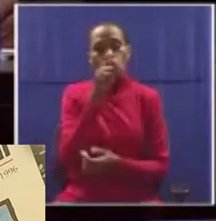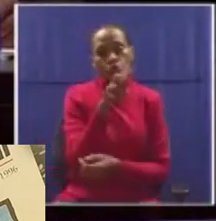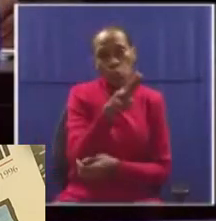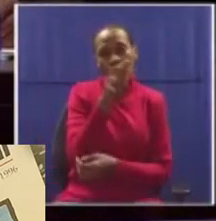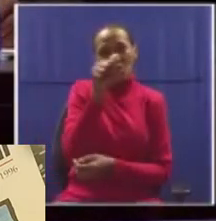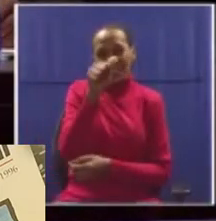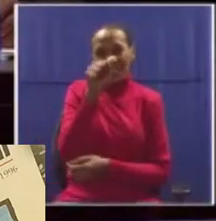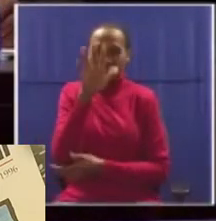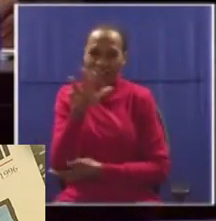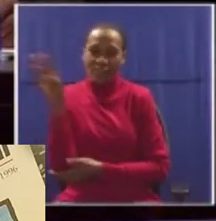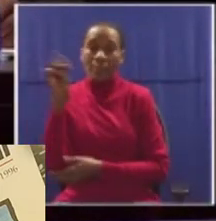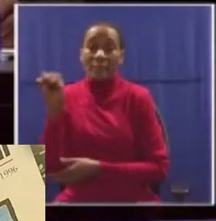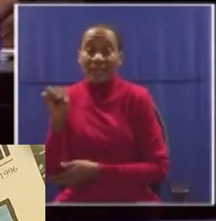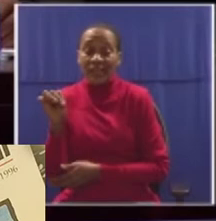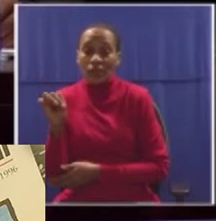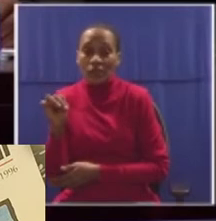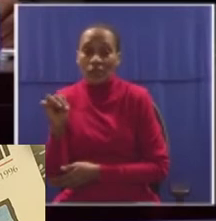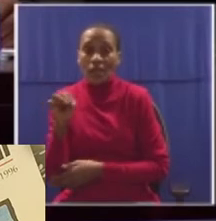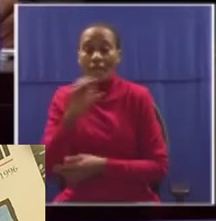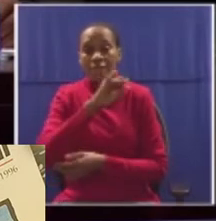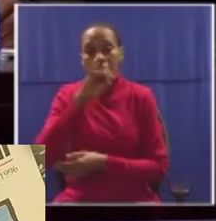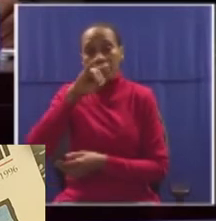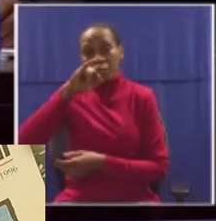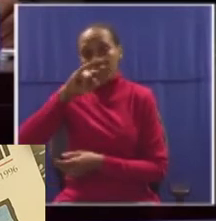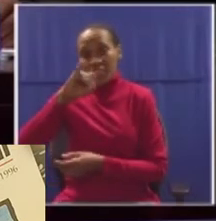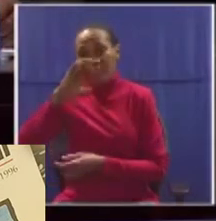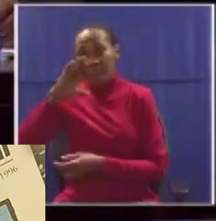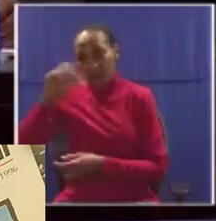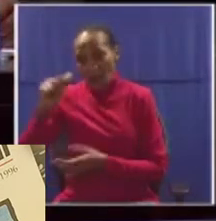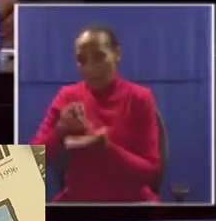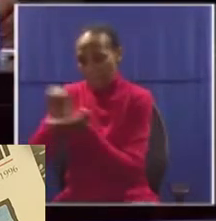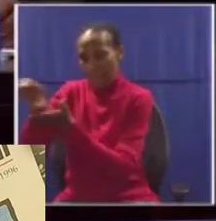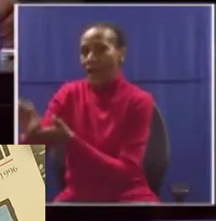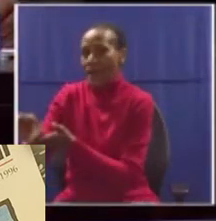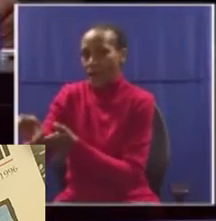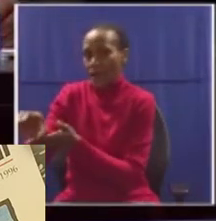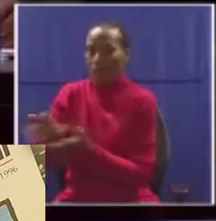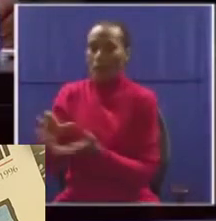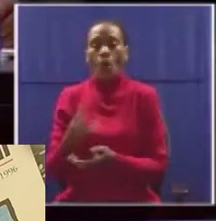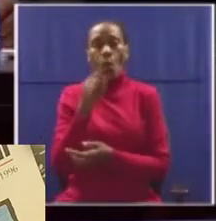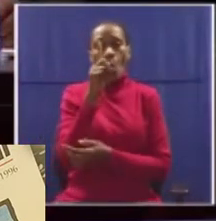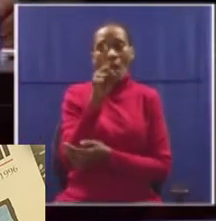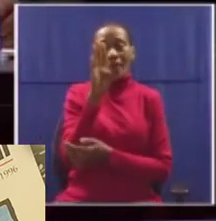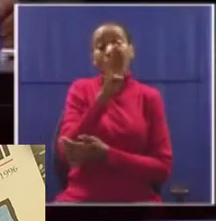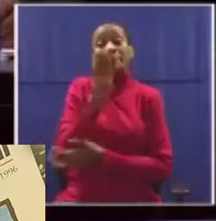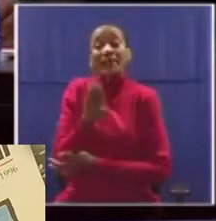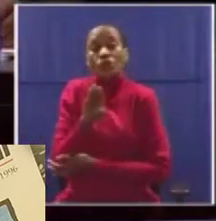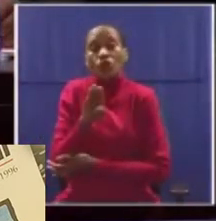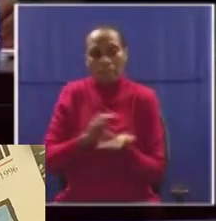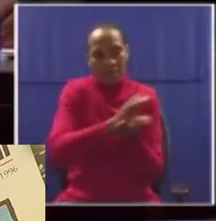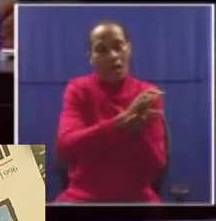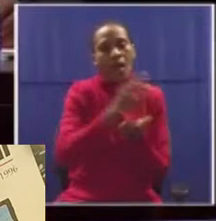for the financial Intelligence Center to transition is capacity and nearly one billion for the Hawks